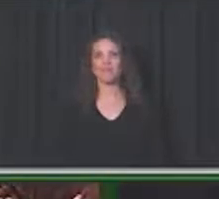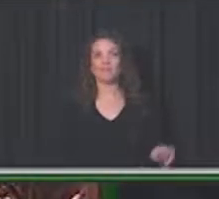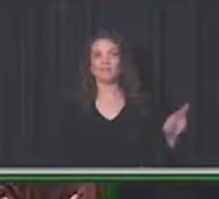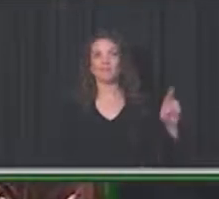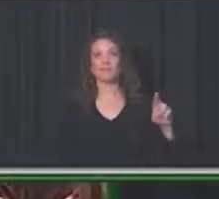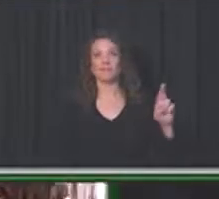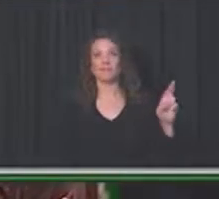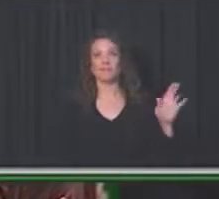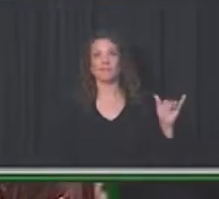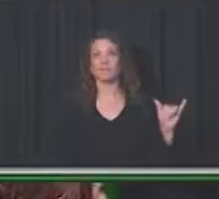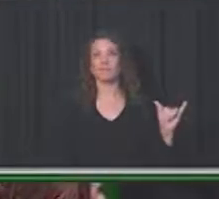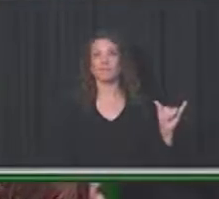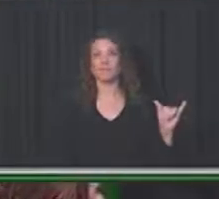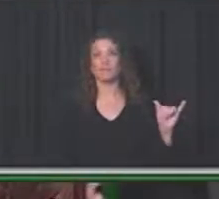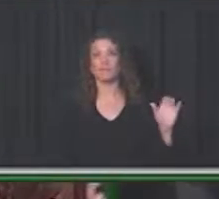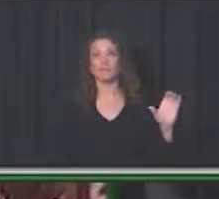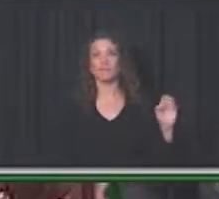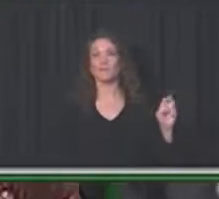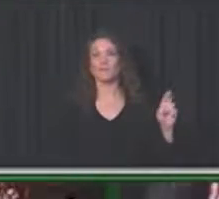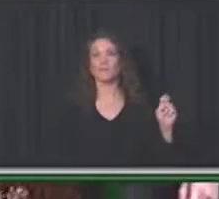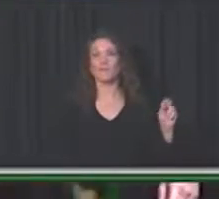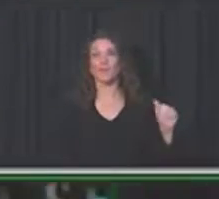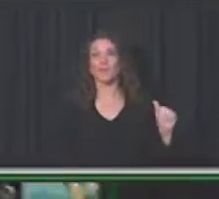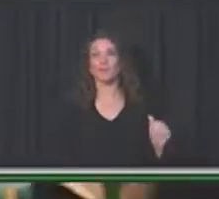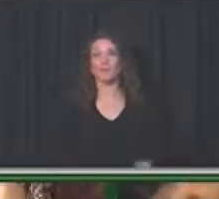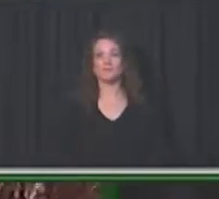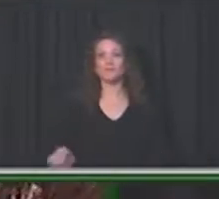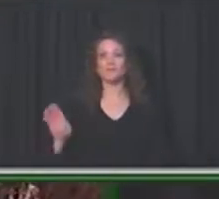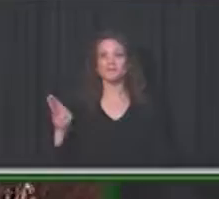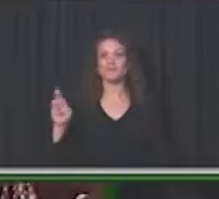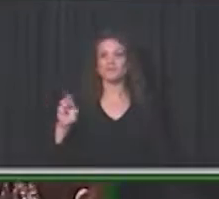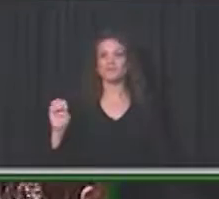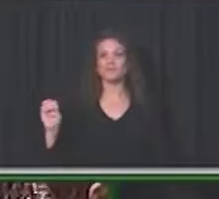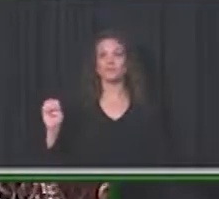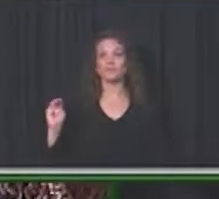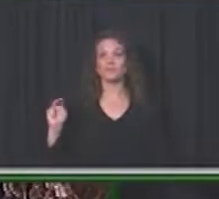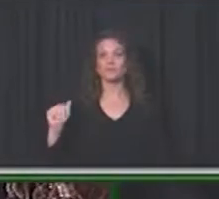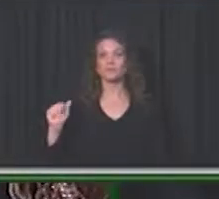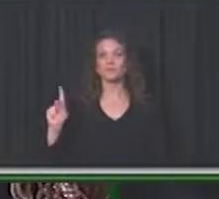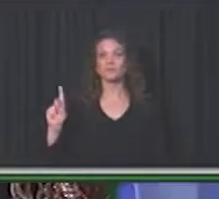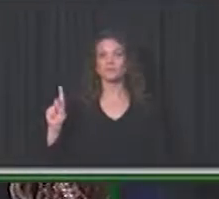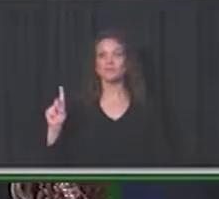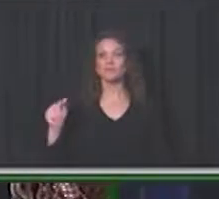Ruby Arias Corona. Bree Madren.